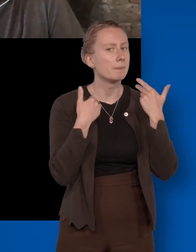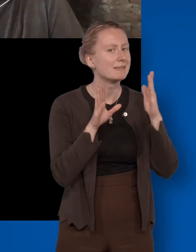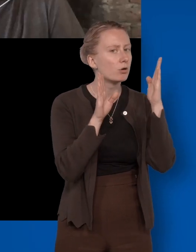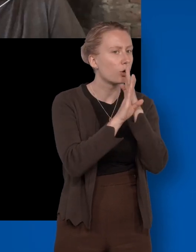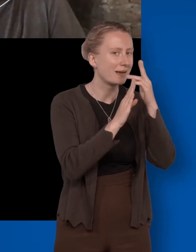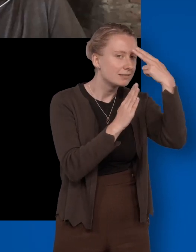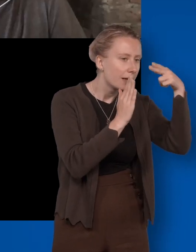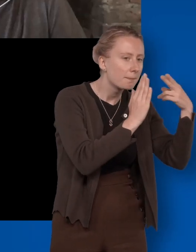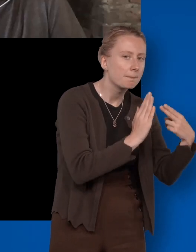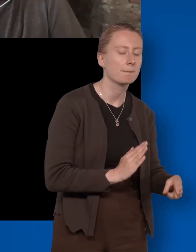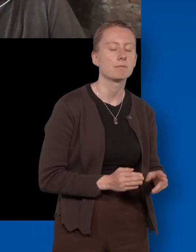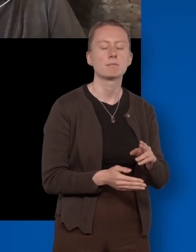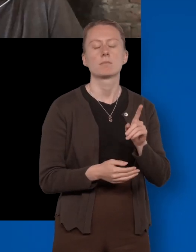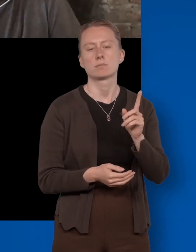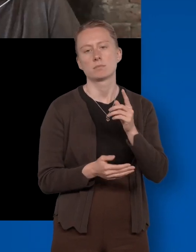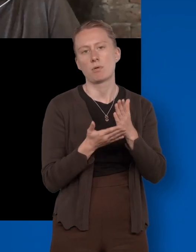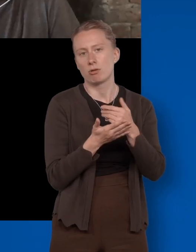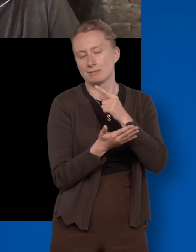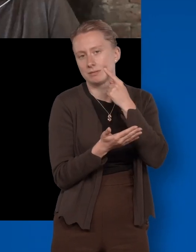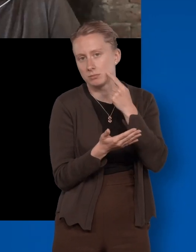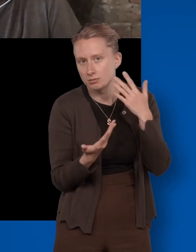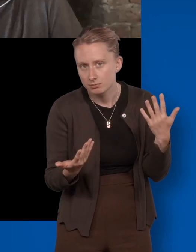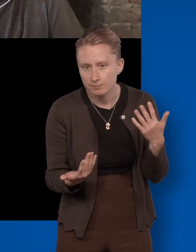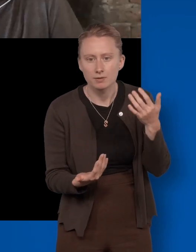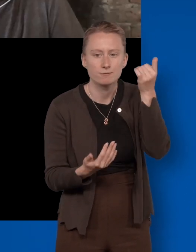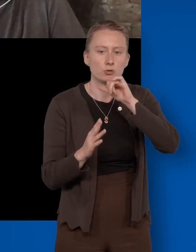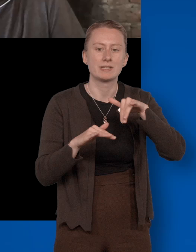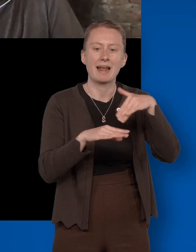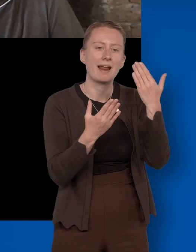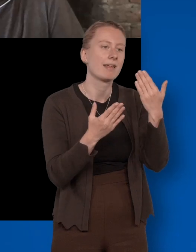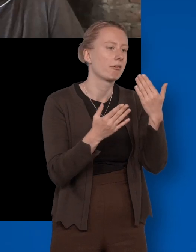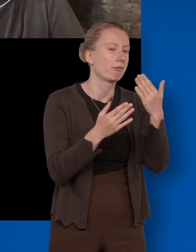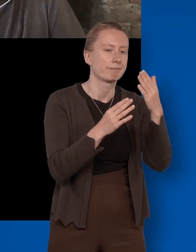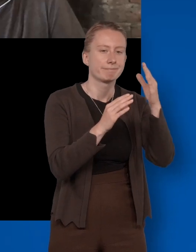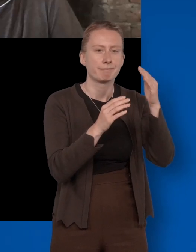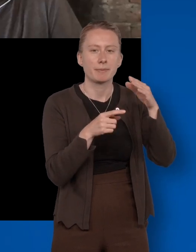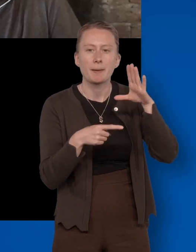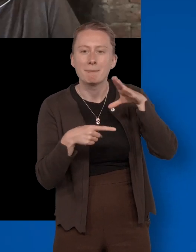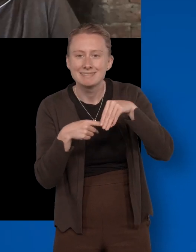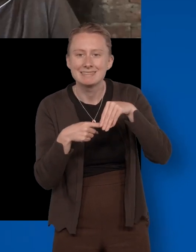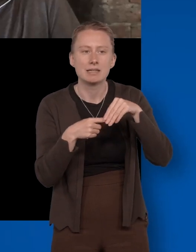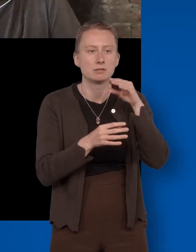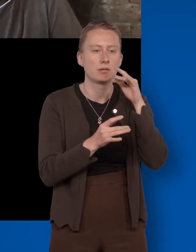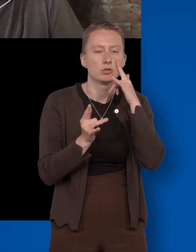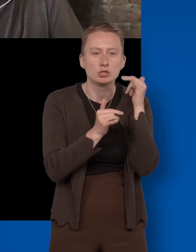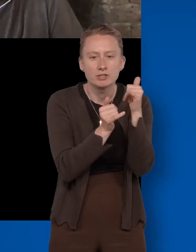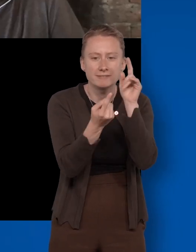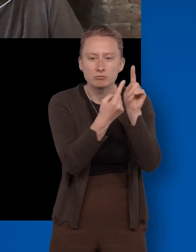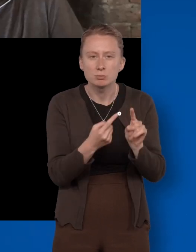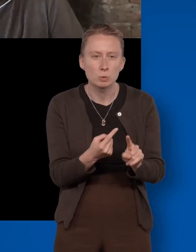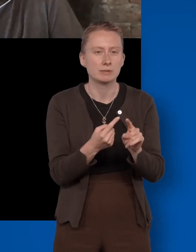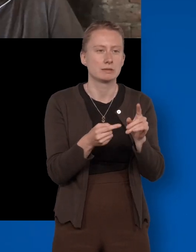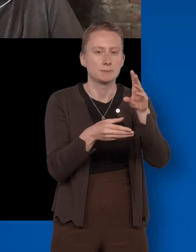them. Part of it is quite simple, of course. If there's any parts in the metadata in the server responses that are